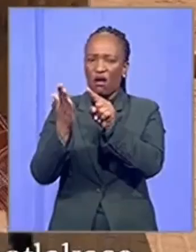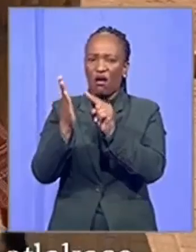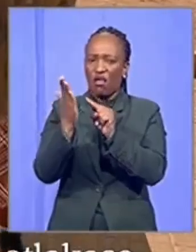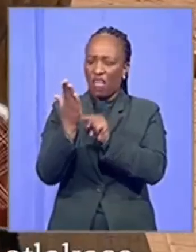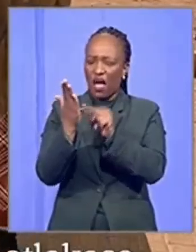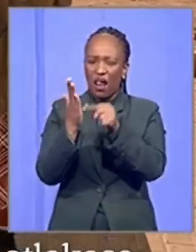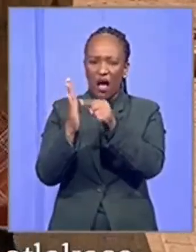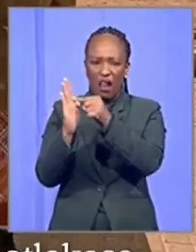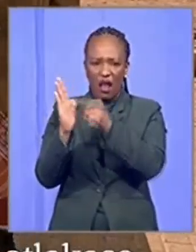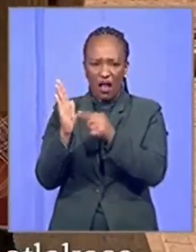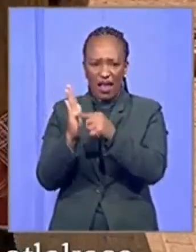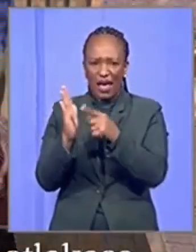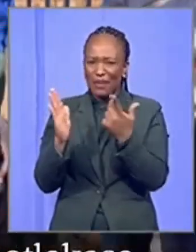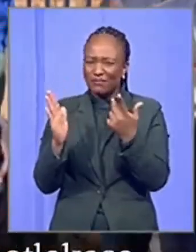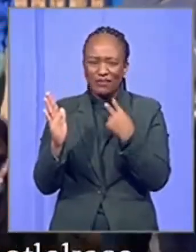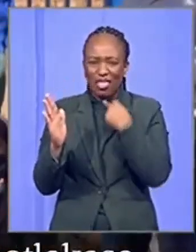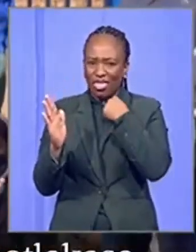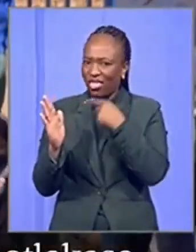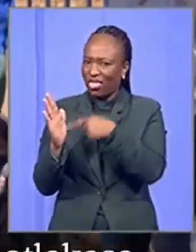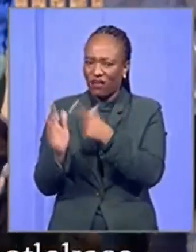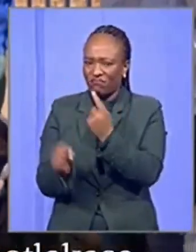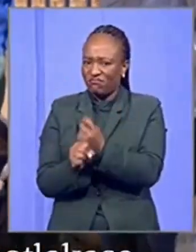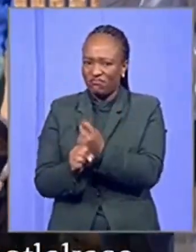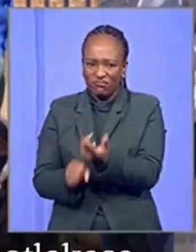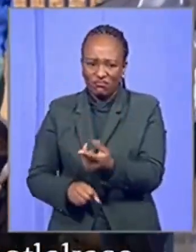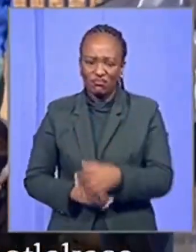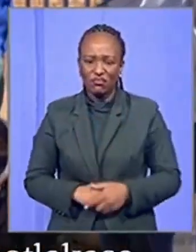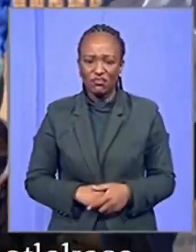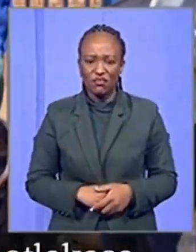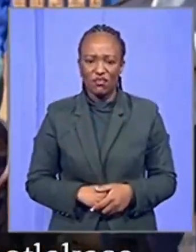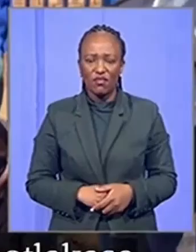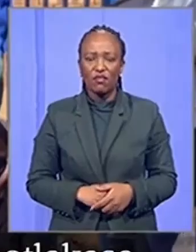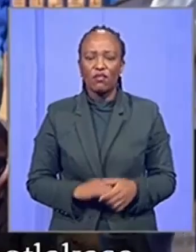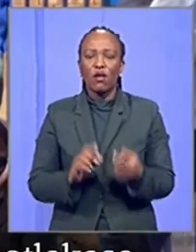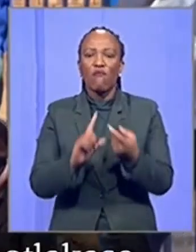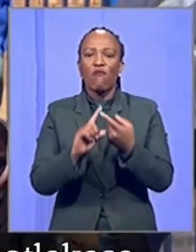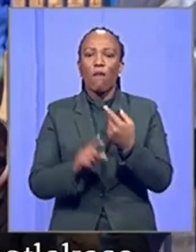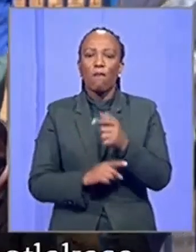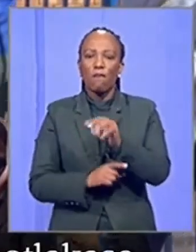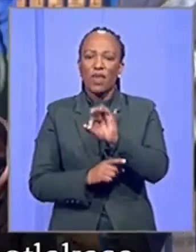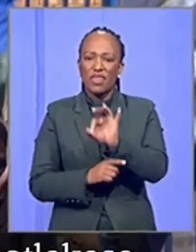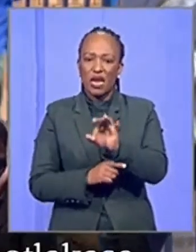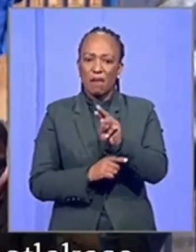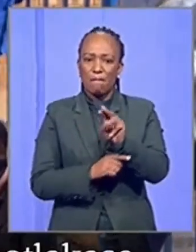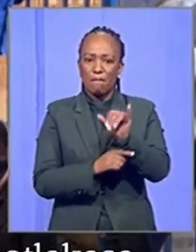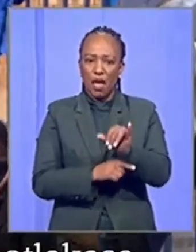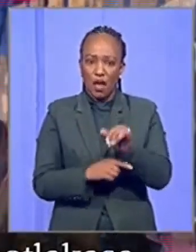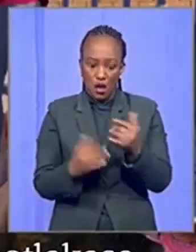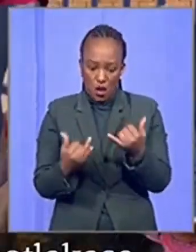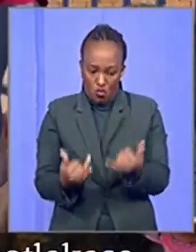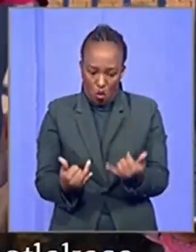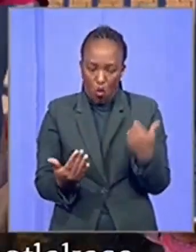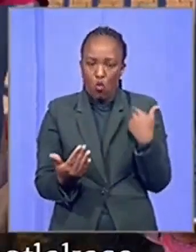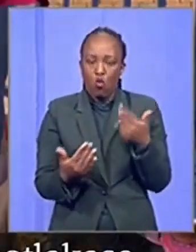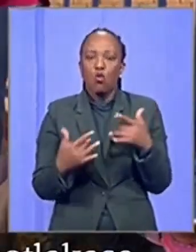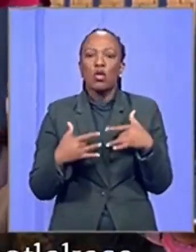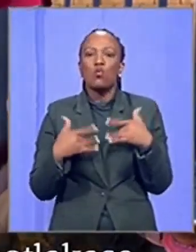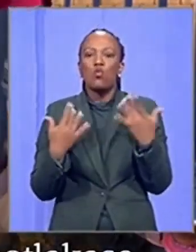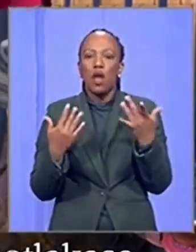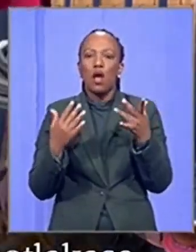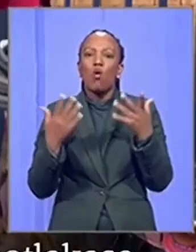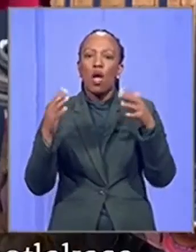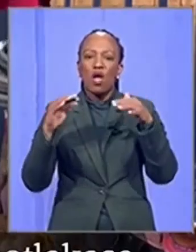lokele mapokisaneng a bona. Ke go tloga ka di 3 tša Mei le gana jalo ke sa no dula lesofing ka re ga malapa menatlana